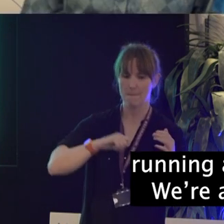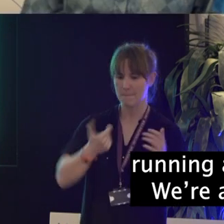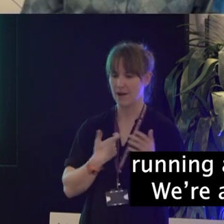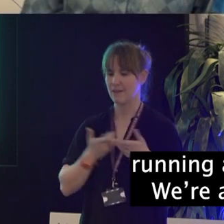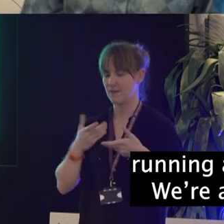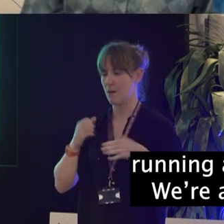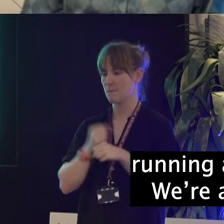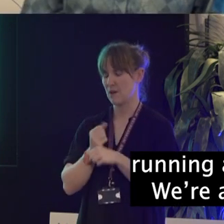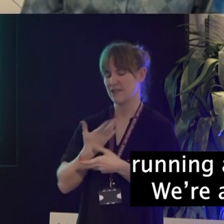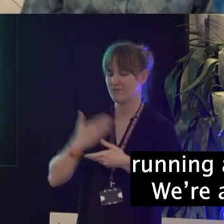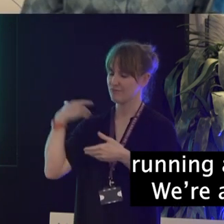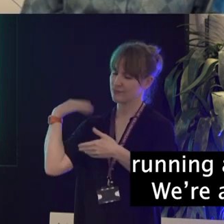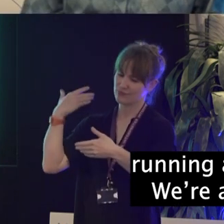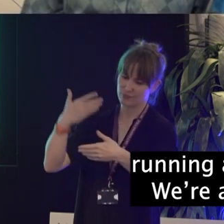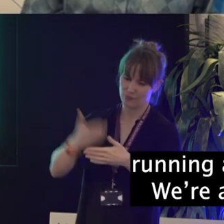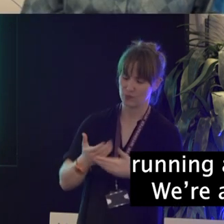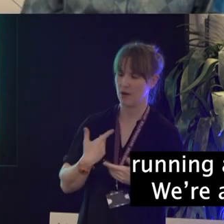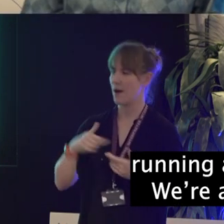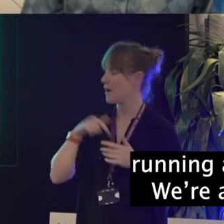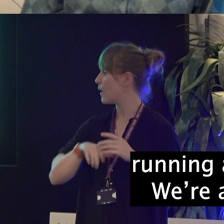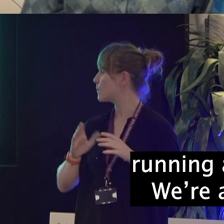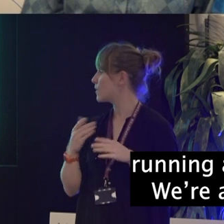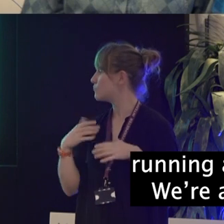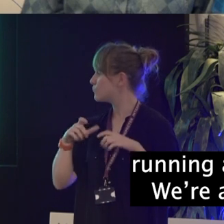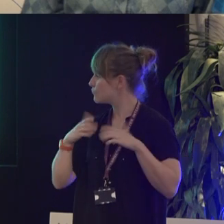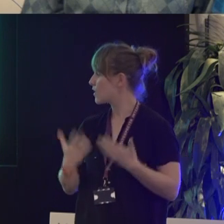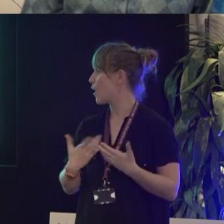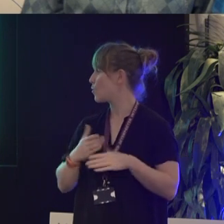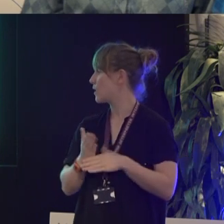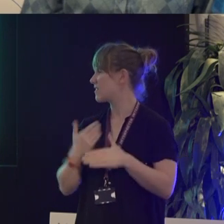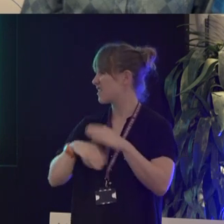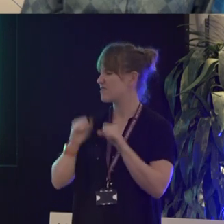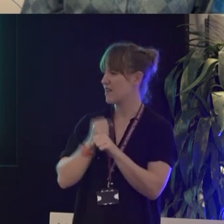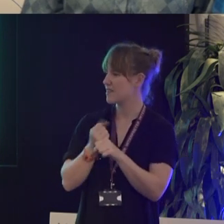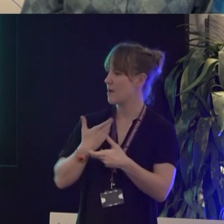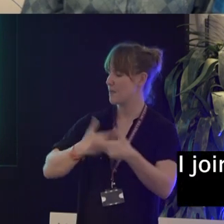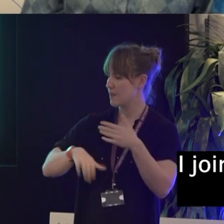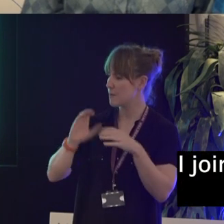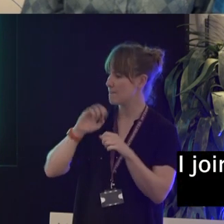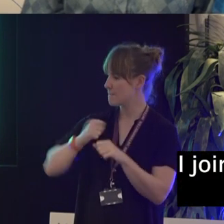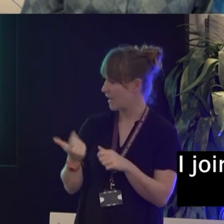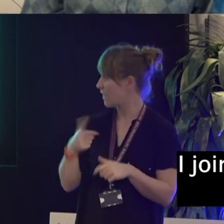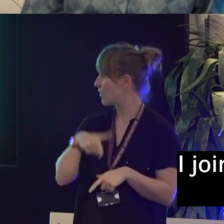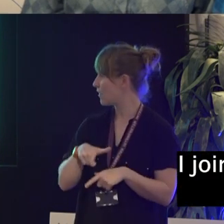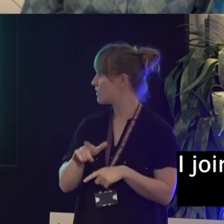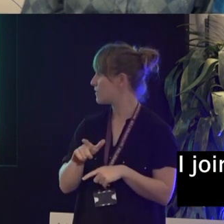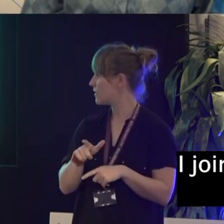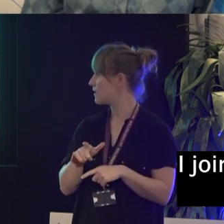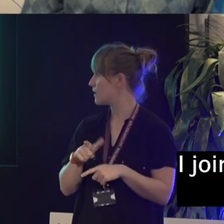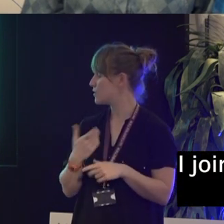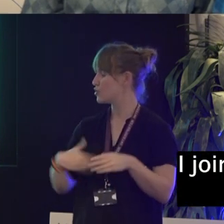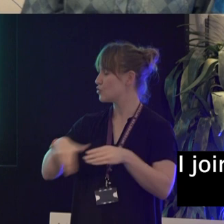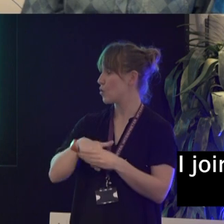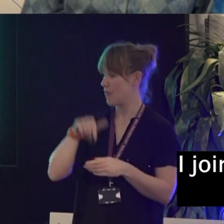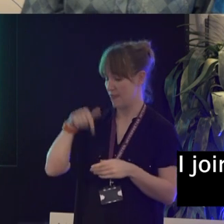called Network N. We're a games, movies, media business, about 150 people. I joined the